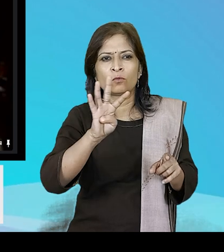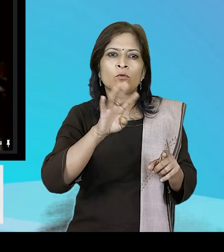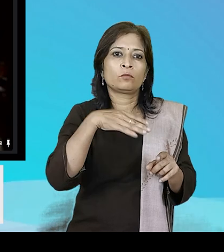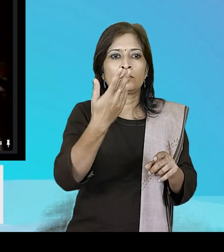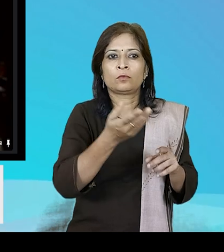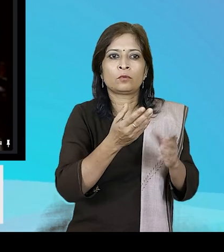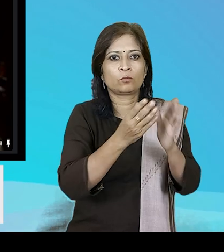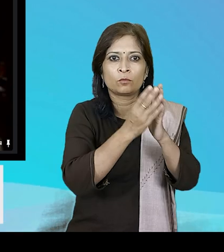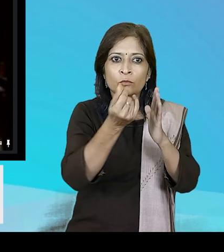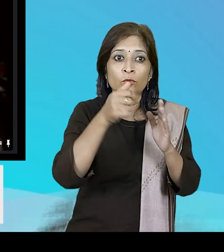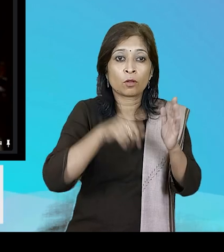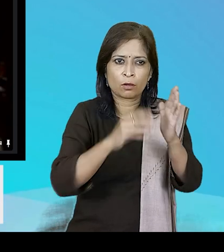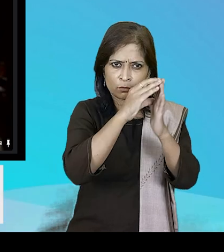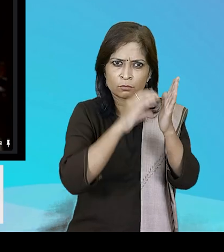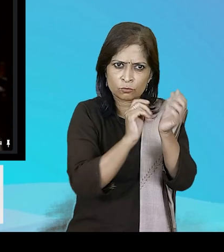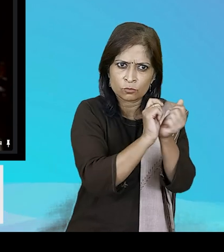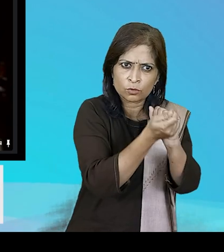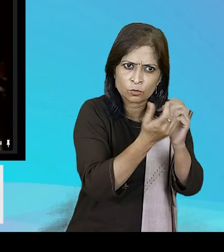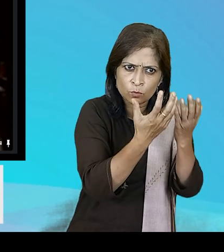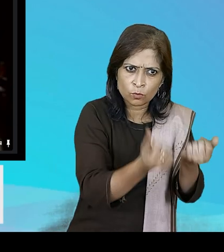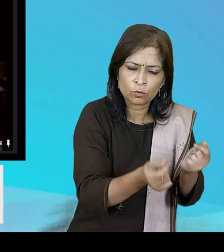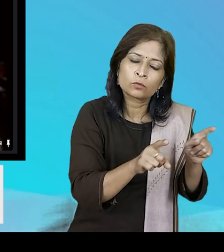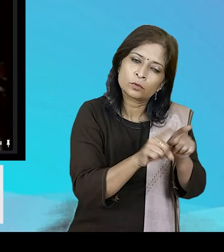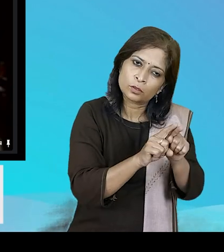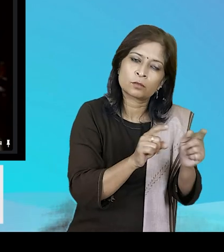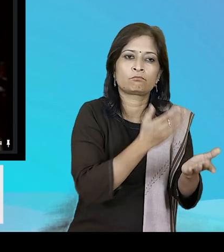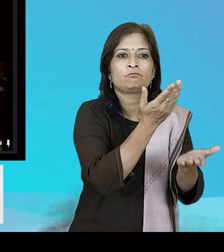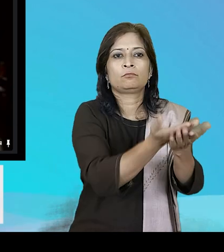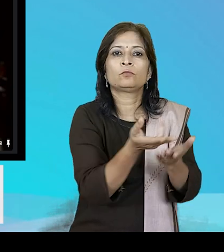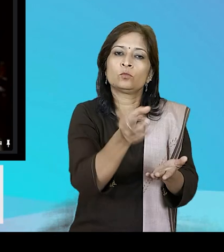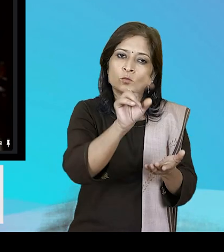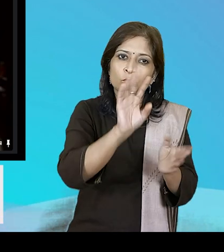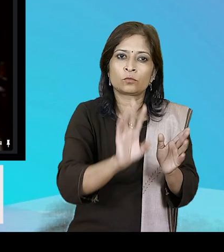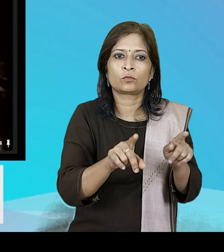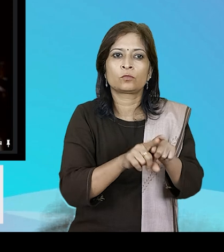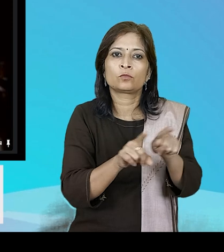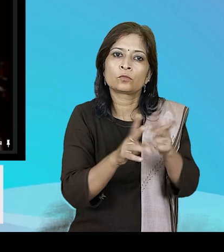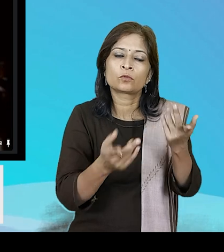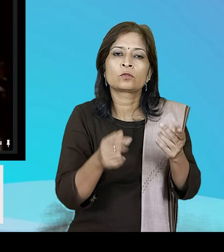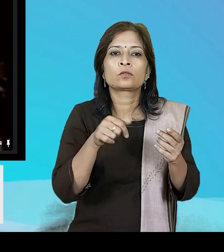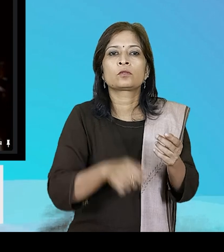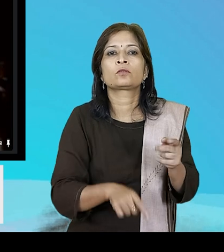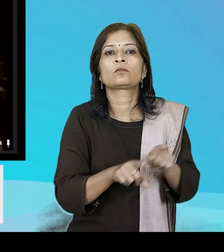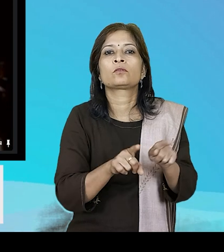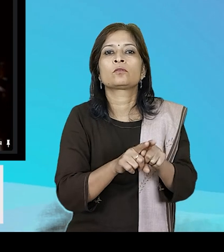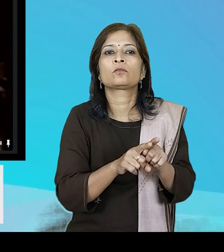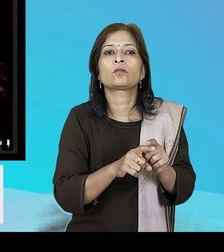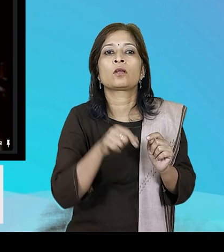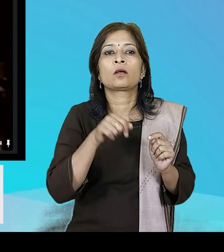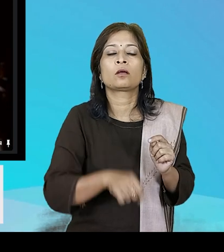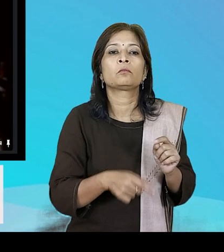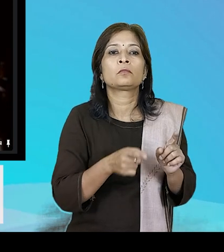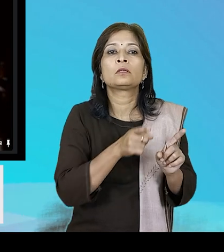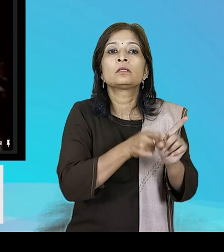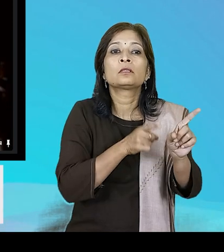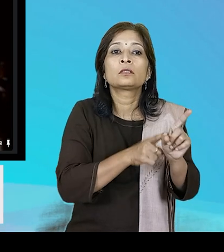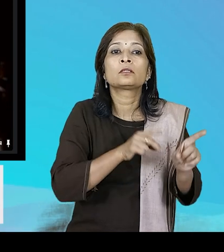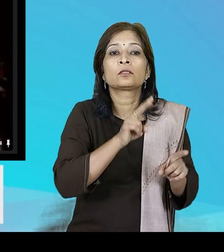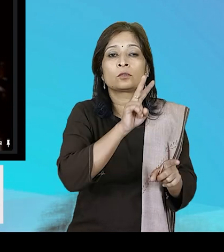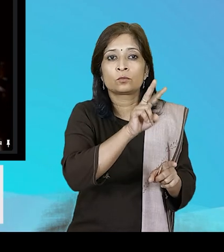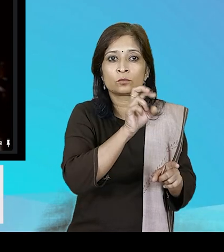2024. Can I get my address changed? Yes, you can. You can apply for another passport, and that passport will be valid from 2024